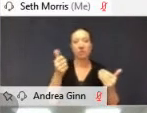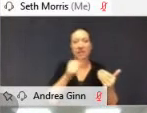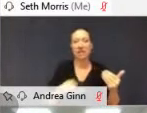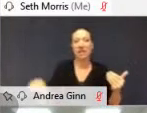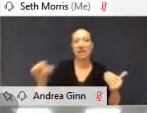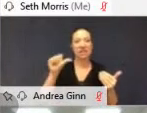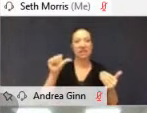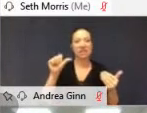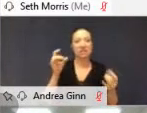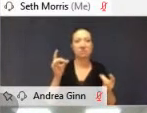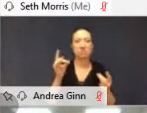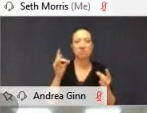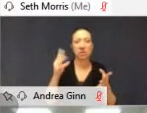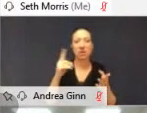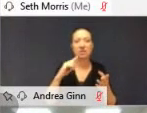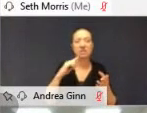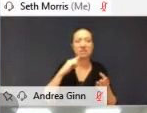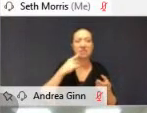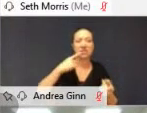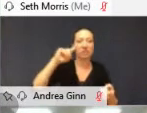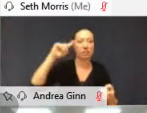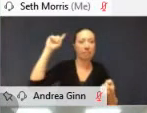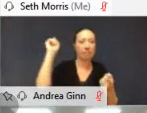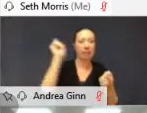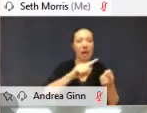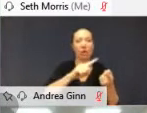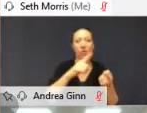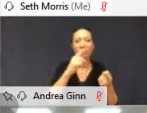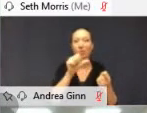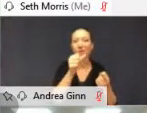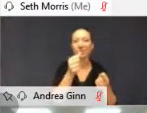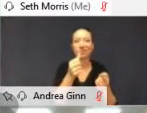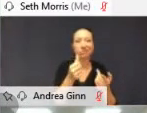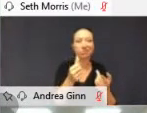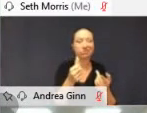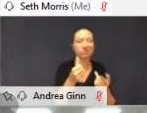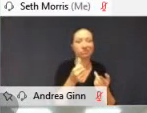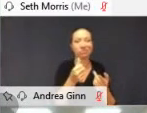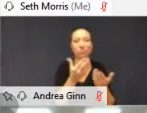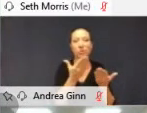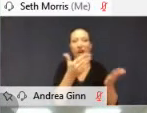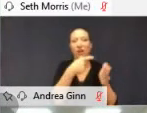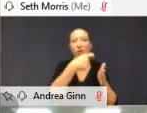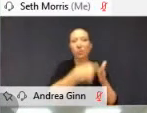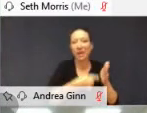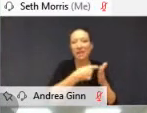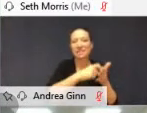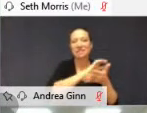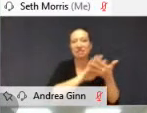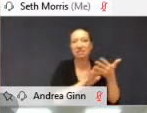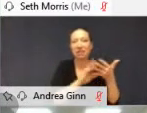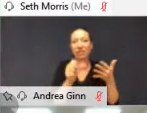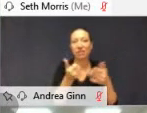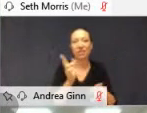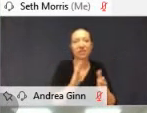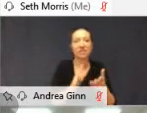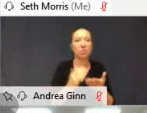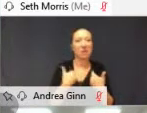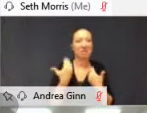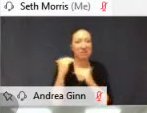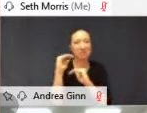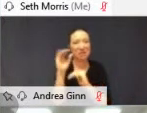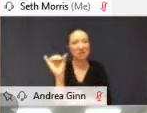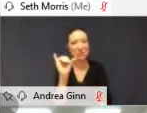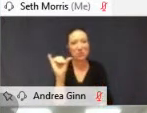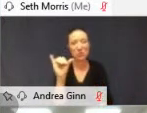in anything, provider rates or other things. Well, you just saw we're constrained. We can't really disenroll anyone or do anything like that,